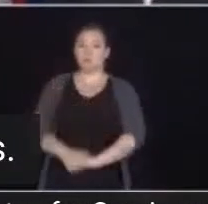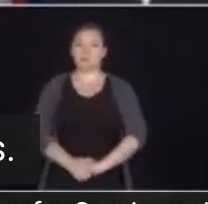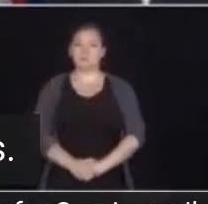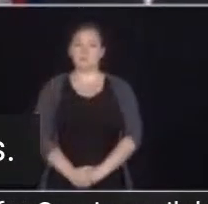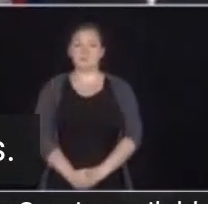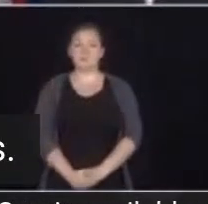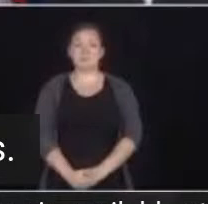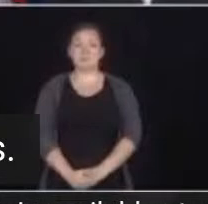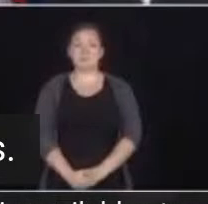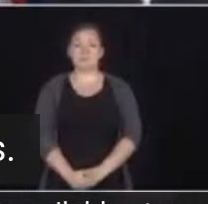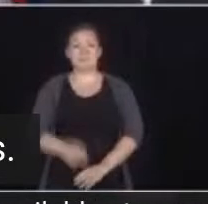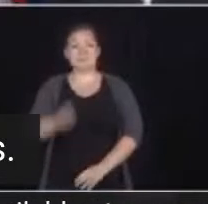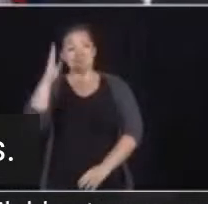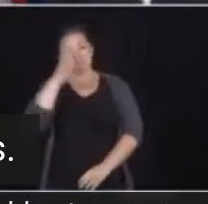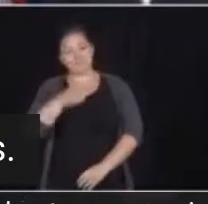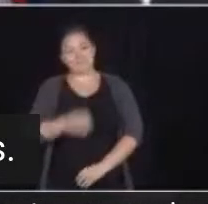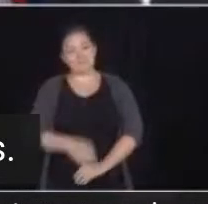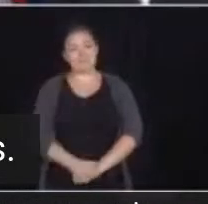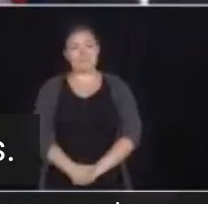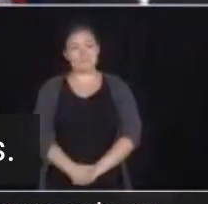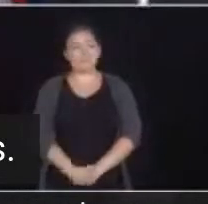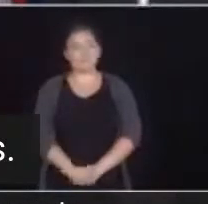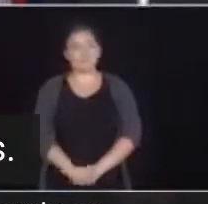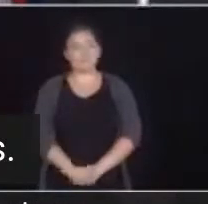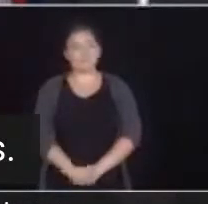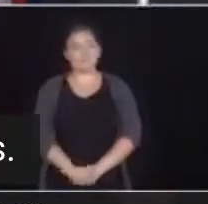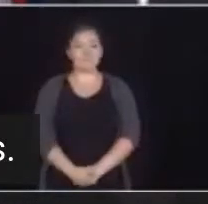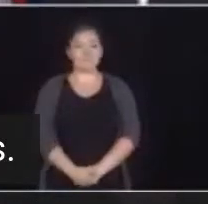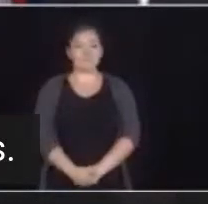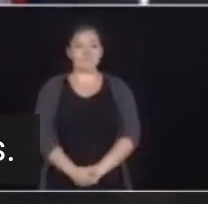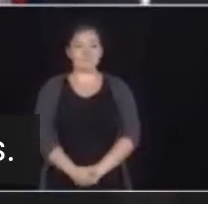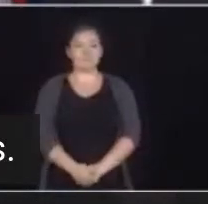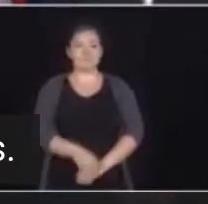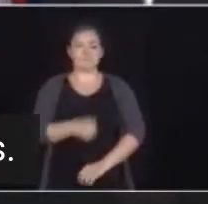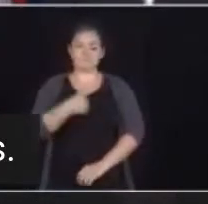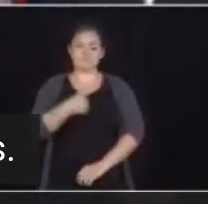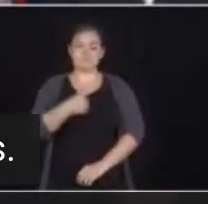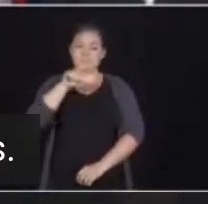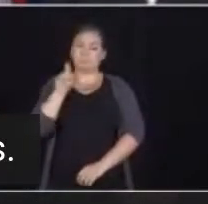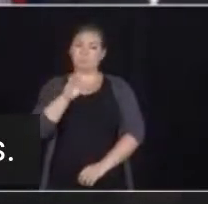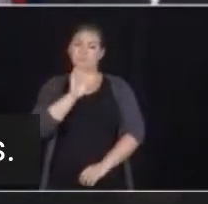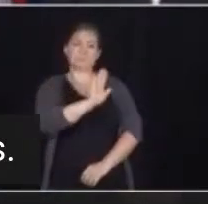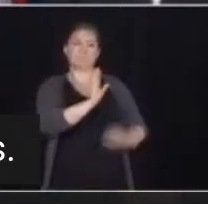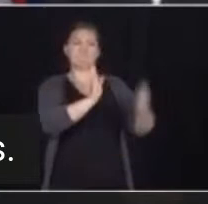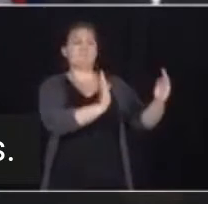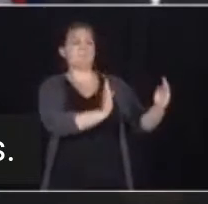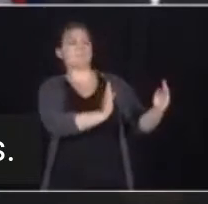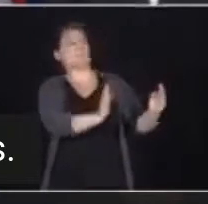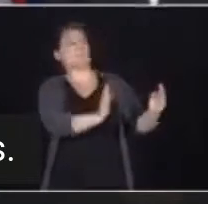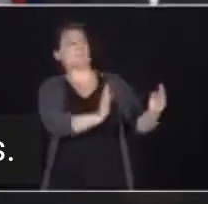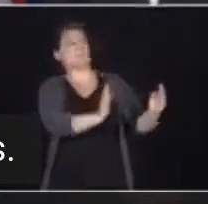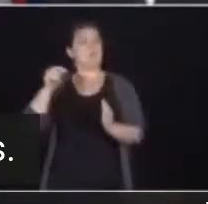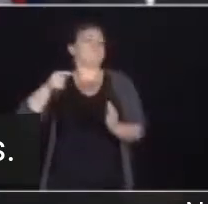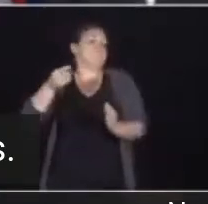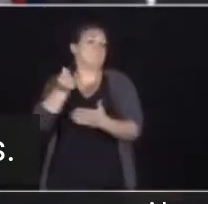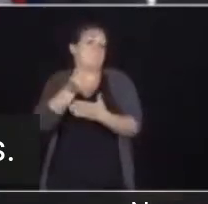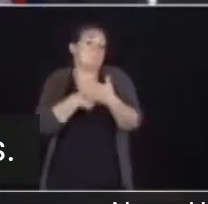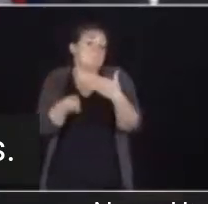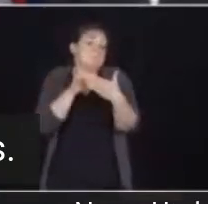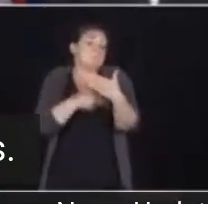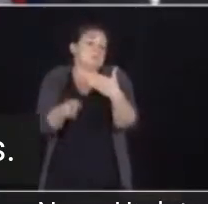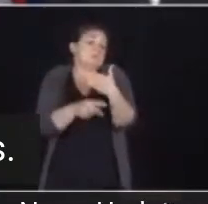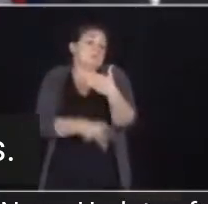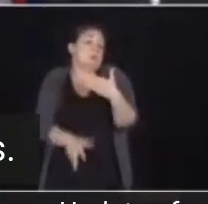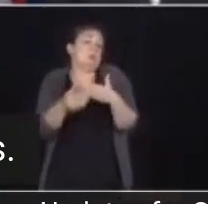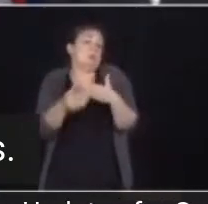Hello. Hi, Tina. So I wanted to ask what the government's plan is if in a few weeks from now the loosened restrictions on visiting result in further